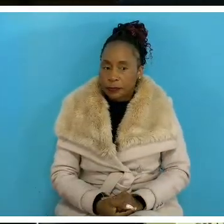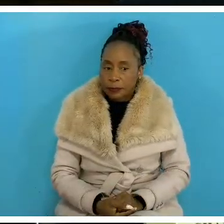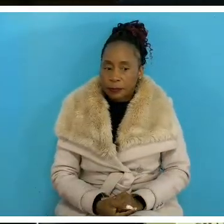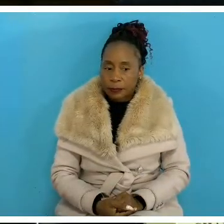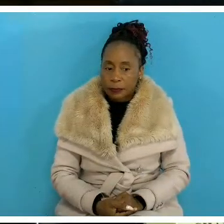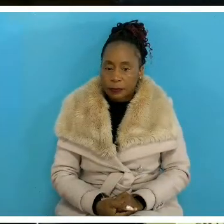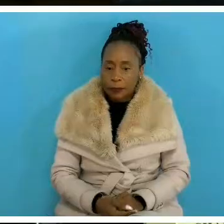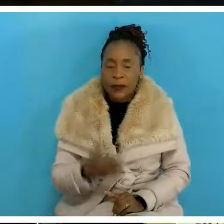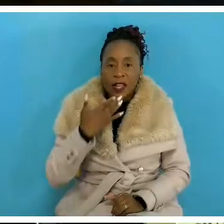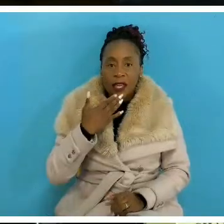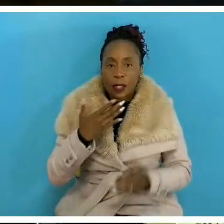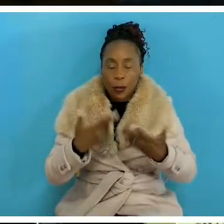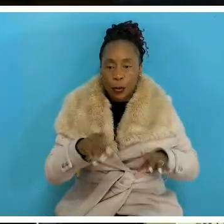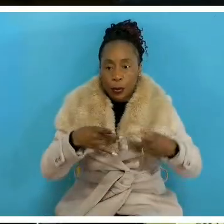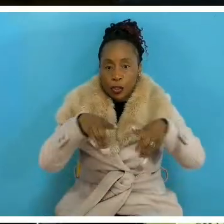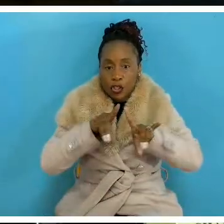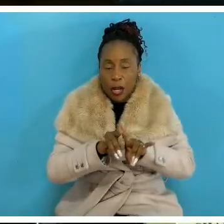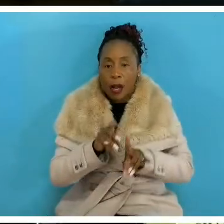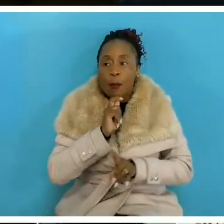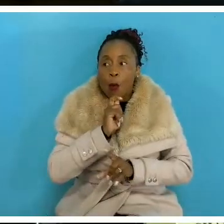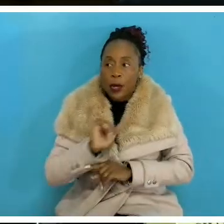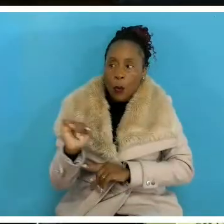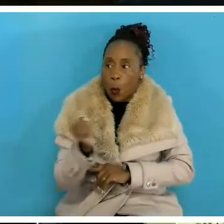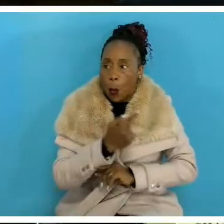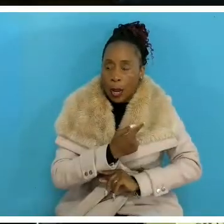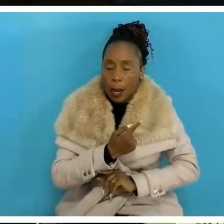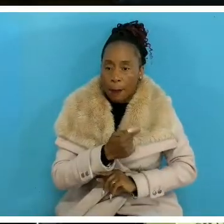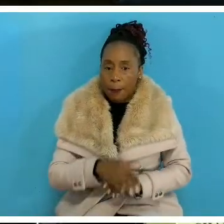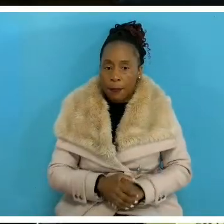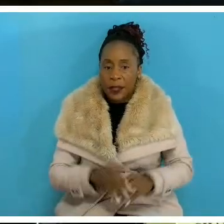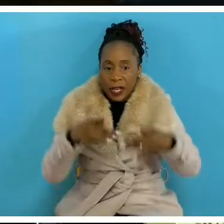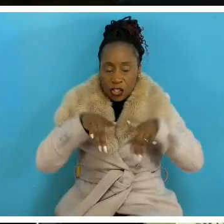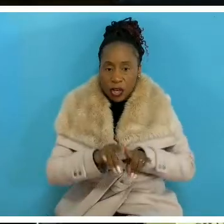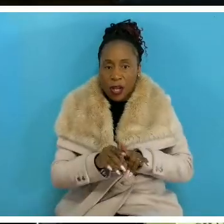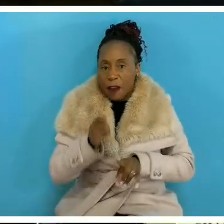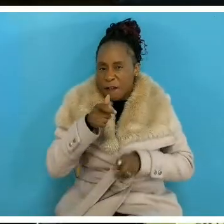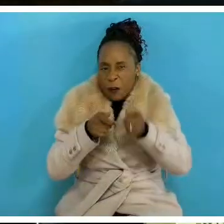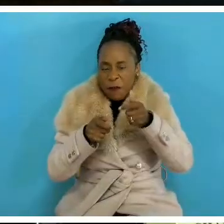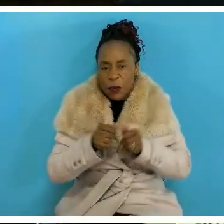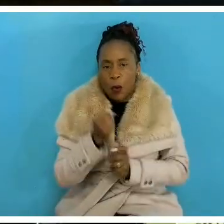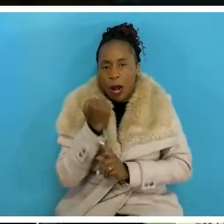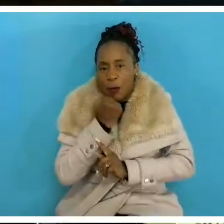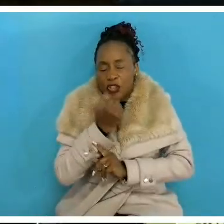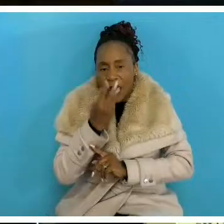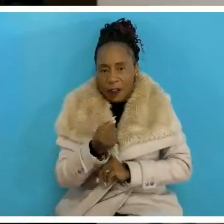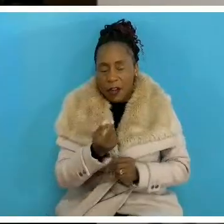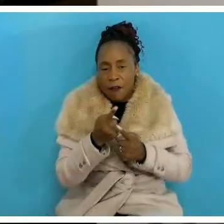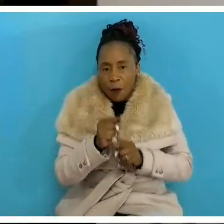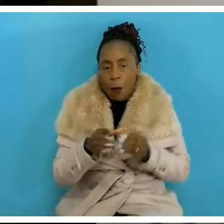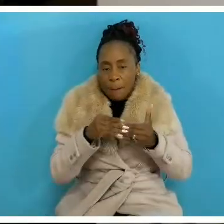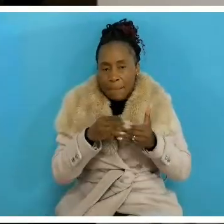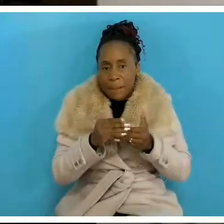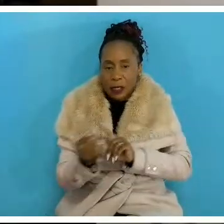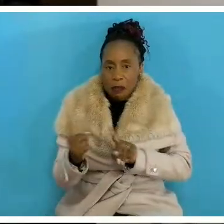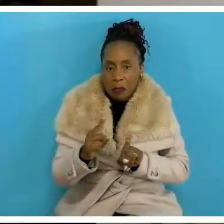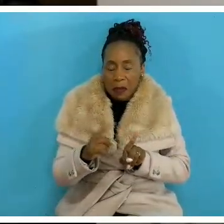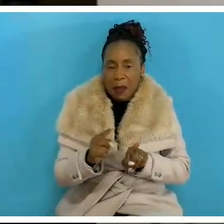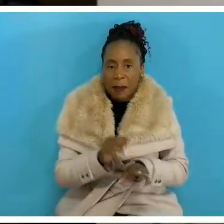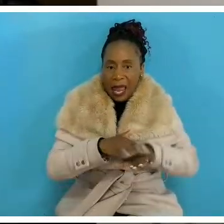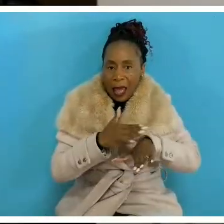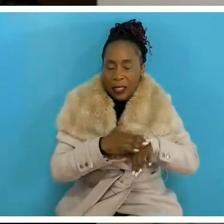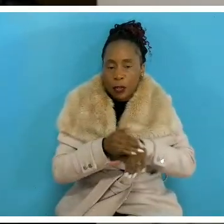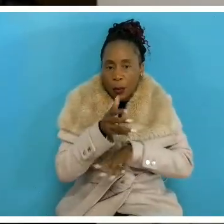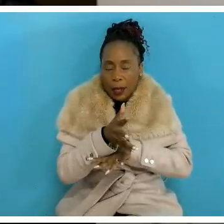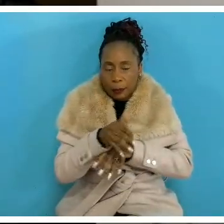Okay, thank you, Chair. Good morning, everybody. Chair, I've got few apologies for members who are running late, but I'm gonna